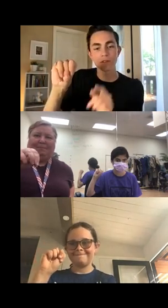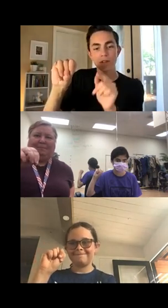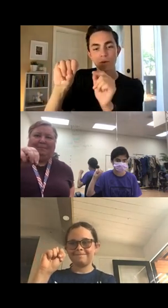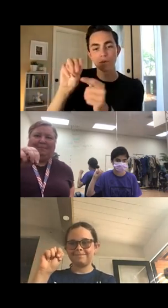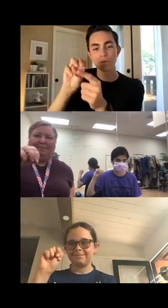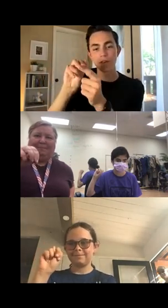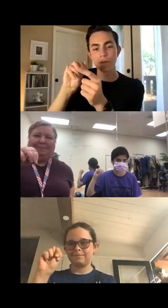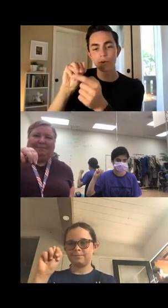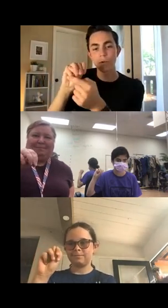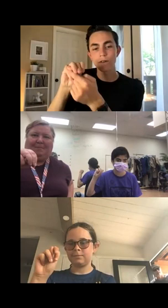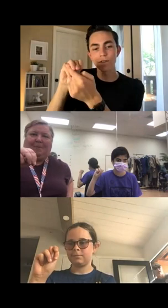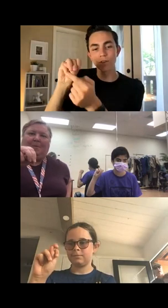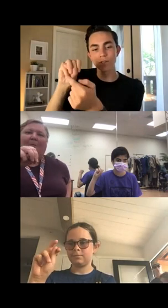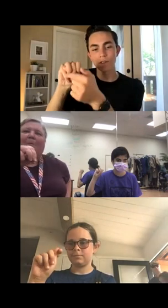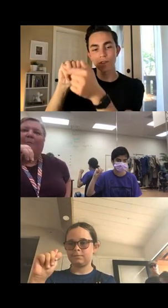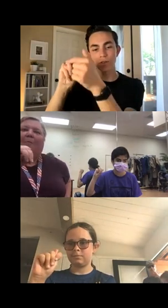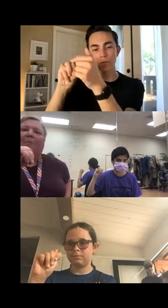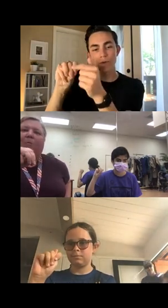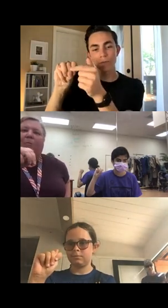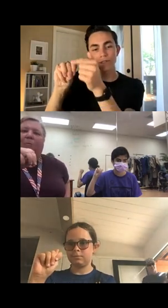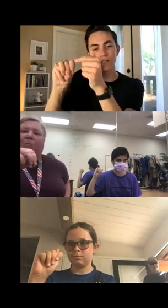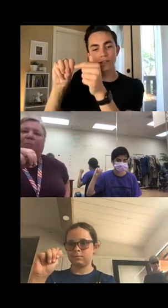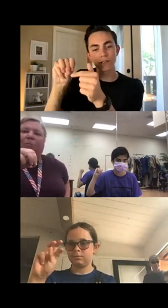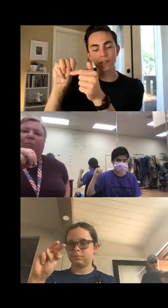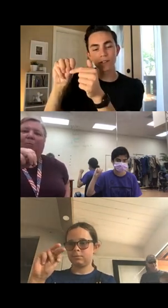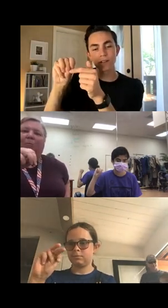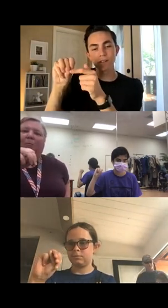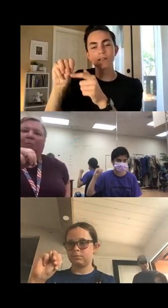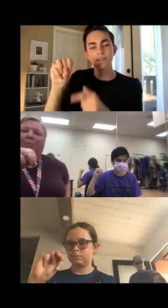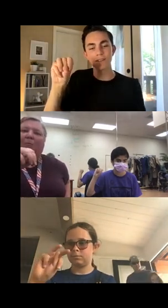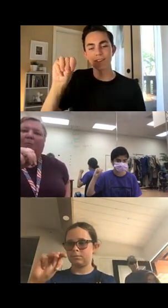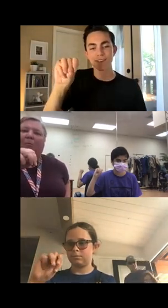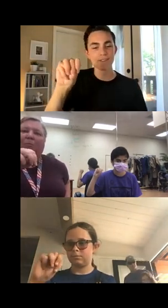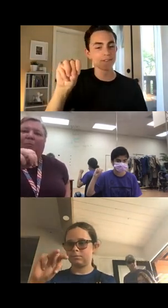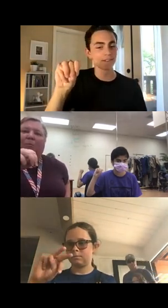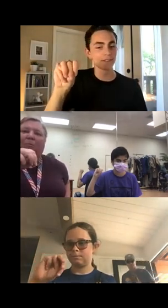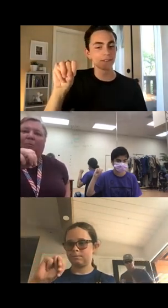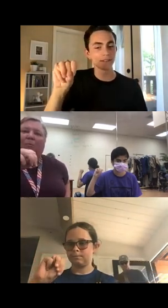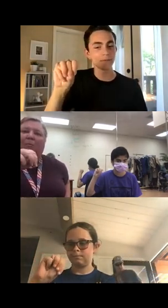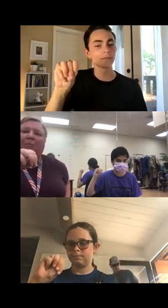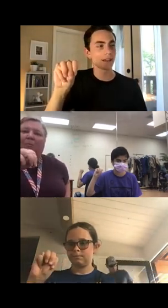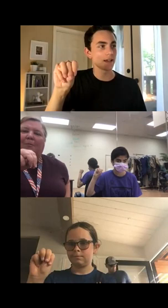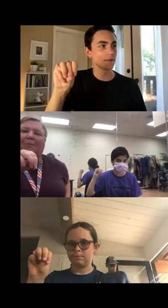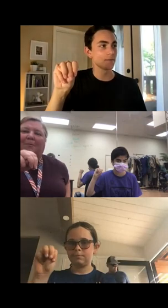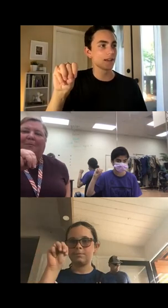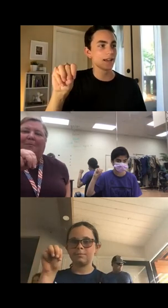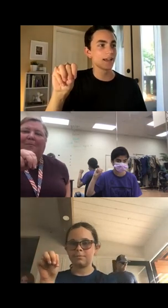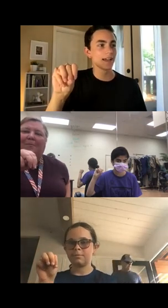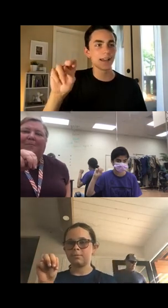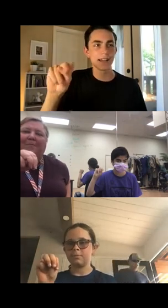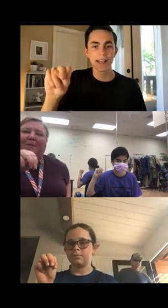So then Quinn, move your thumb over one finger to make the 3 bumps there. Yeah. There you go. Yep.